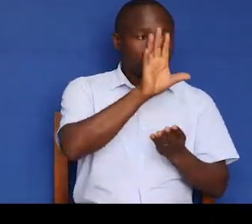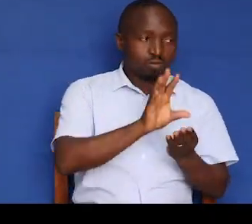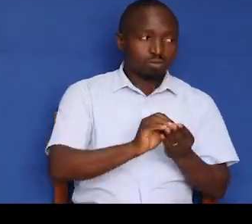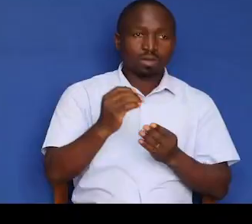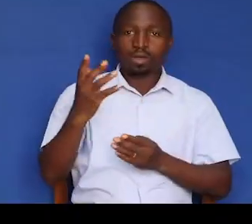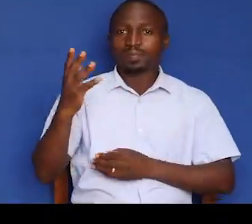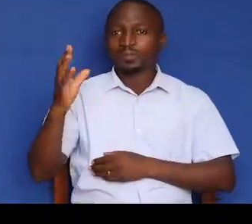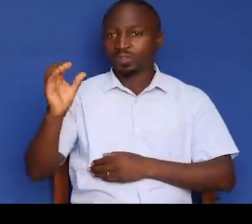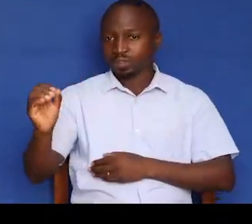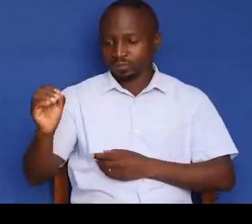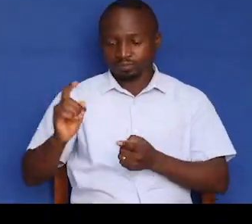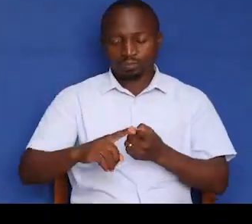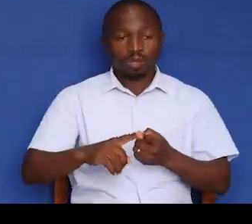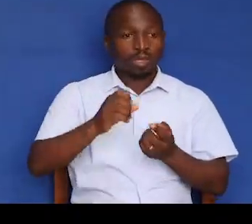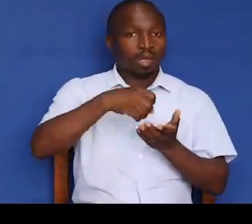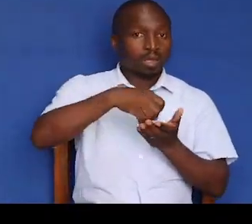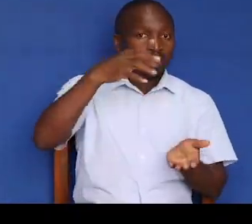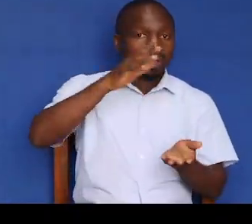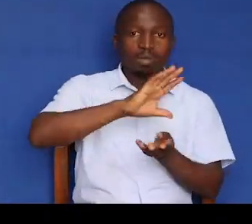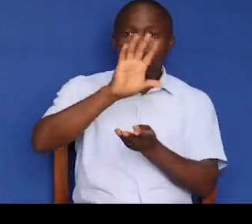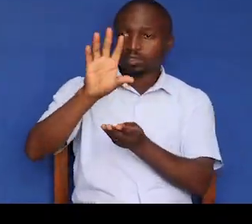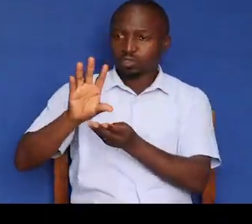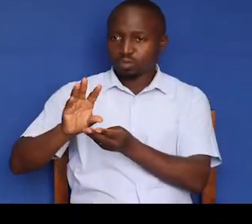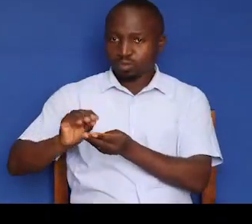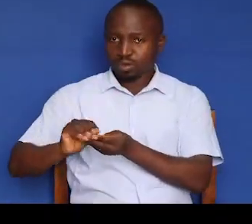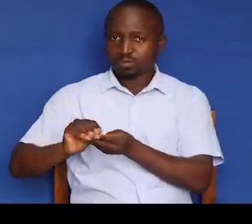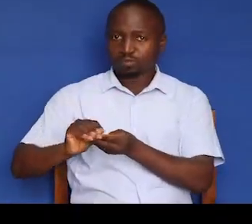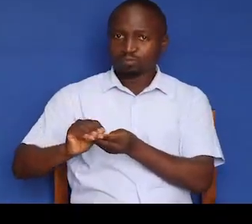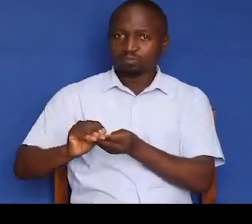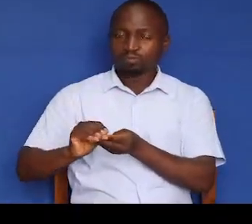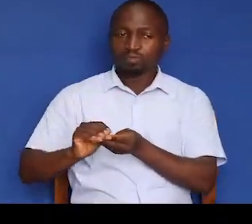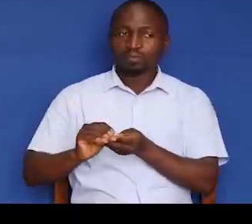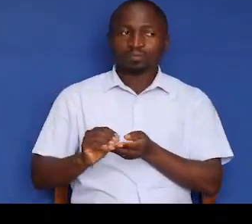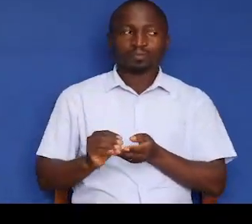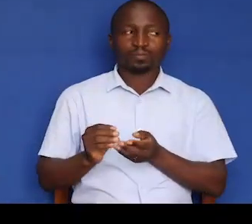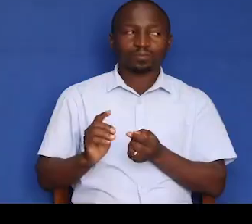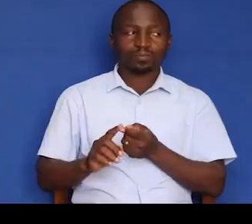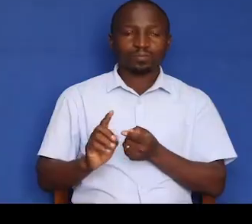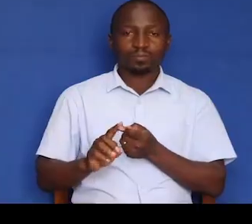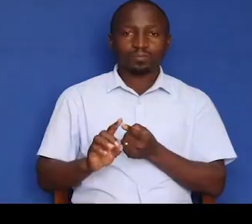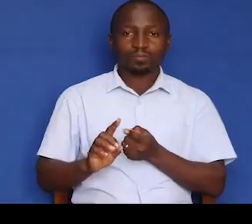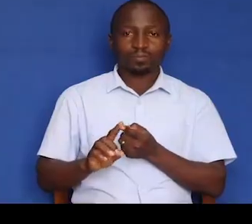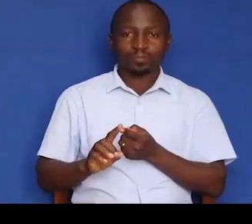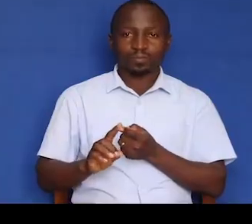and total cost. We see total revenue and total cost.